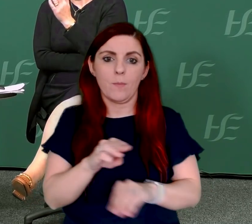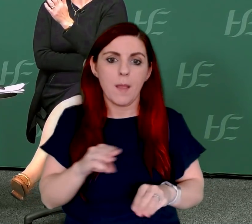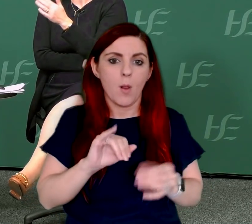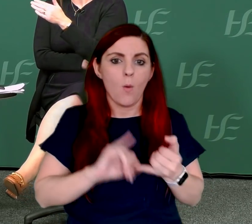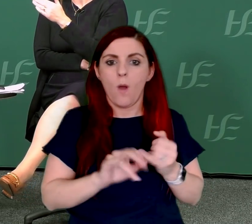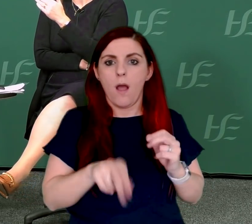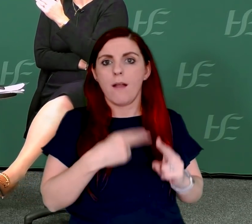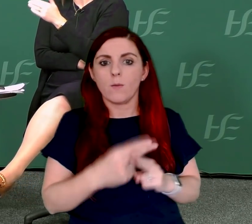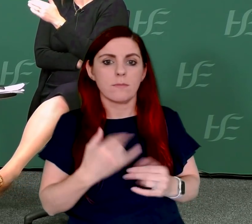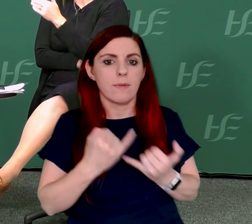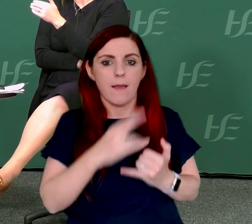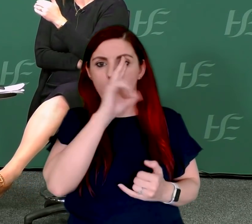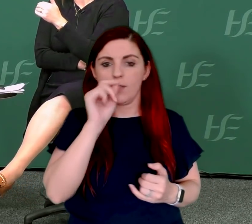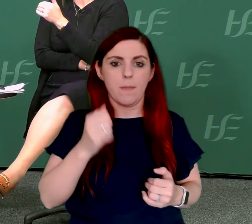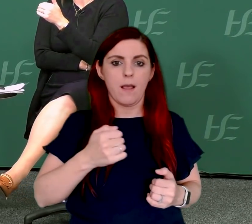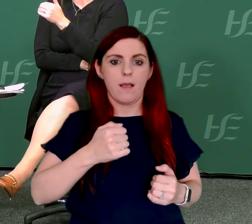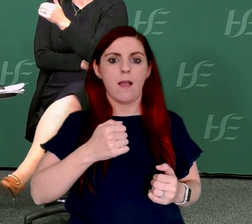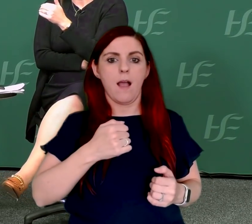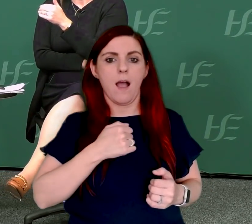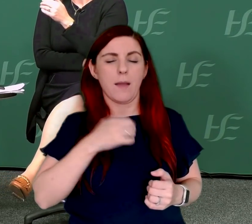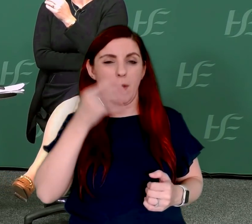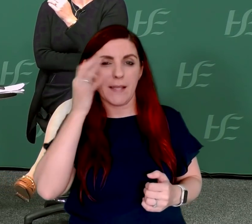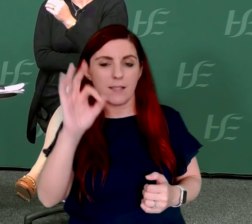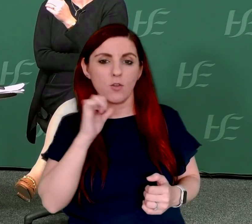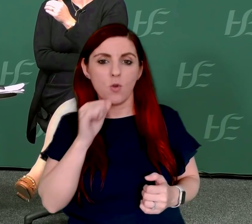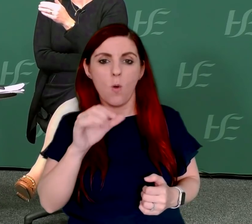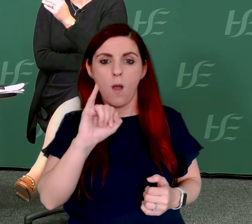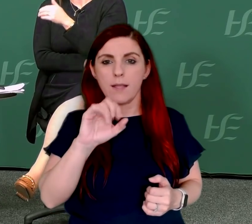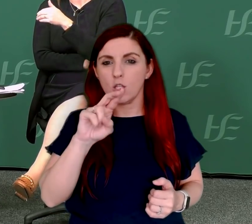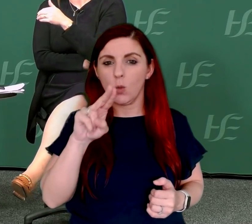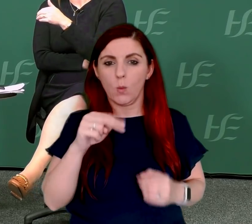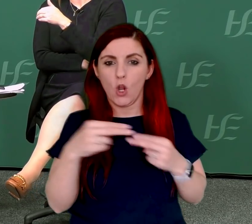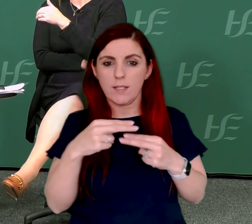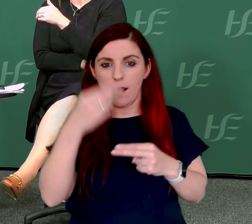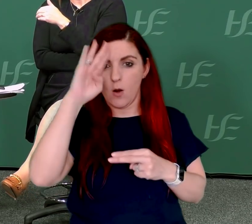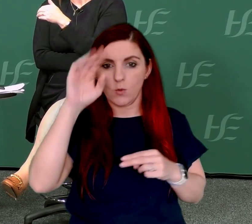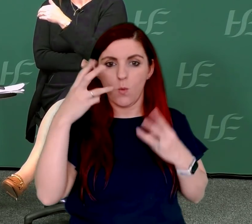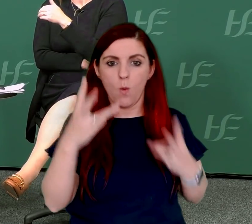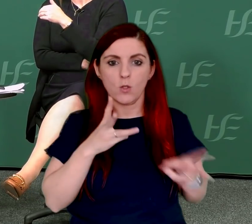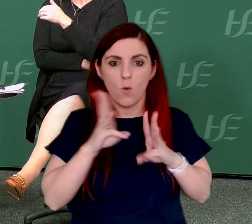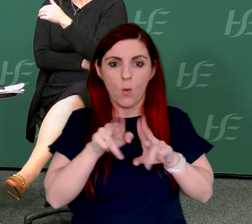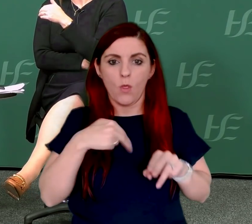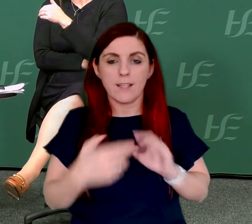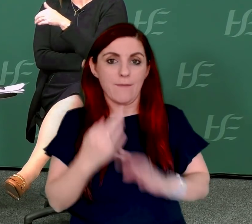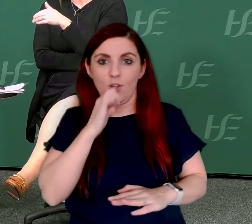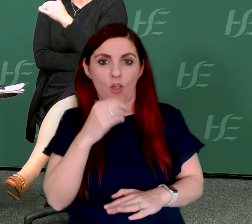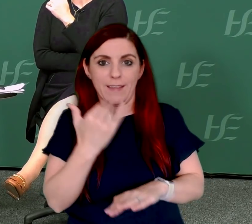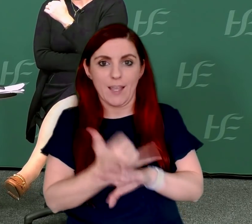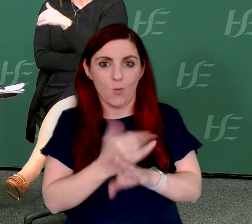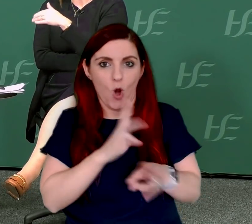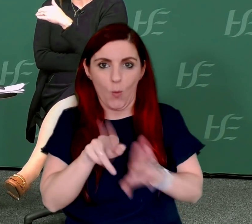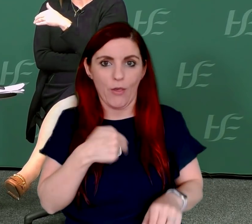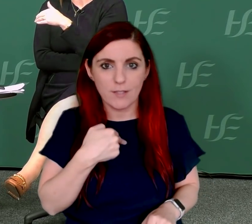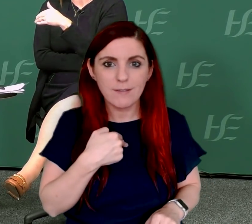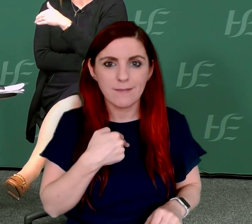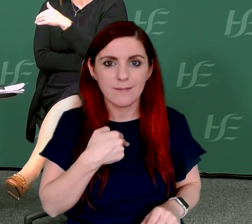would guess there aren't really ICU nurses in Ireland who want to work with us, who aren't already employed with us. So for us to actually